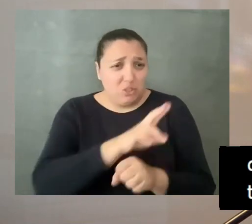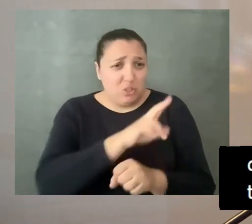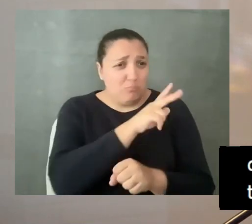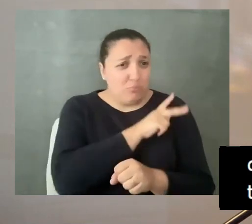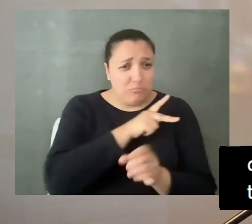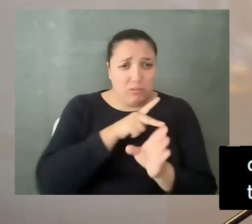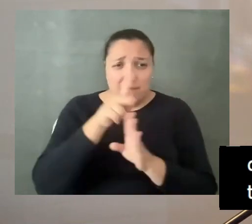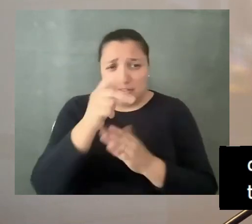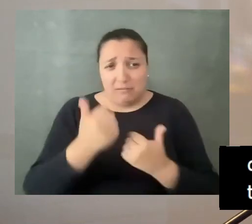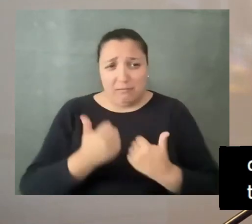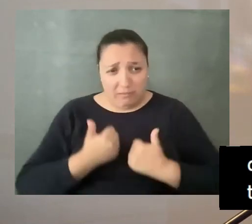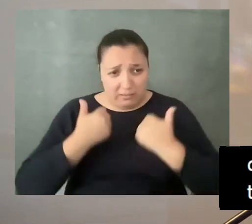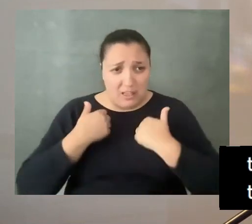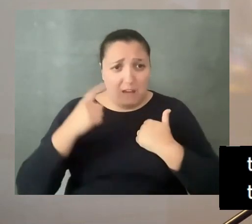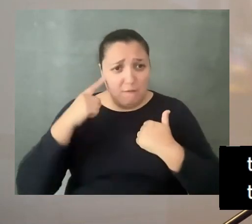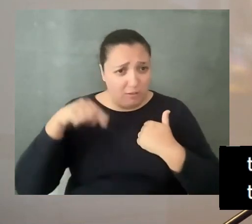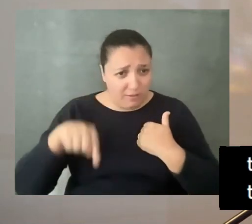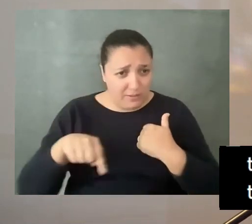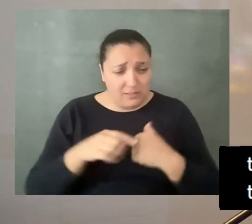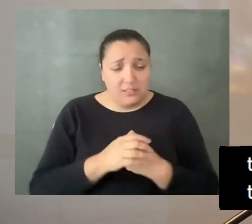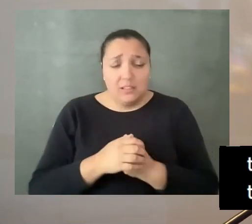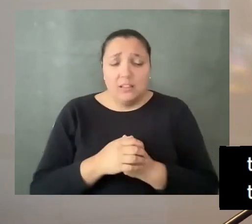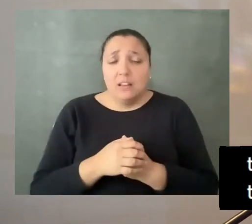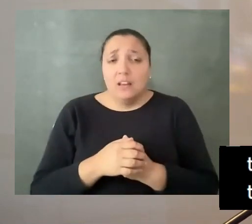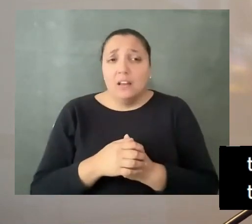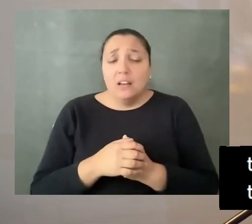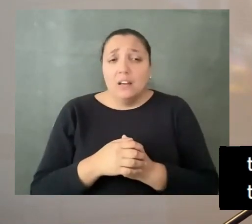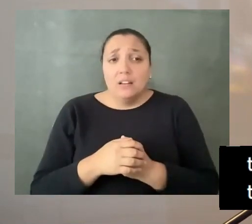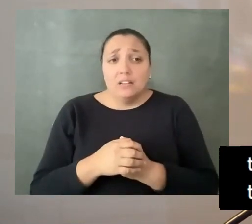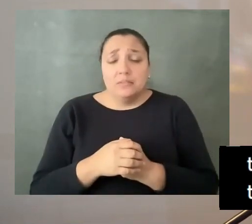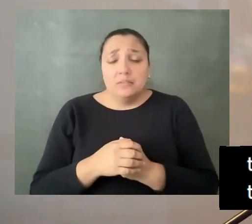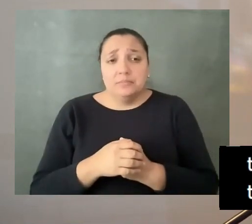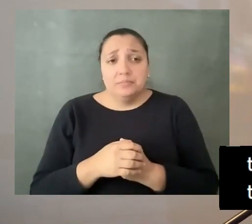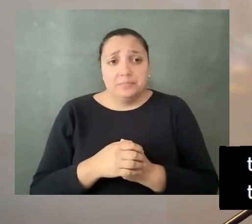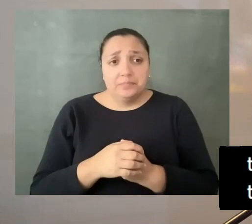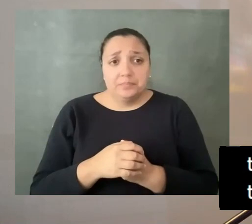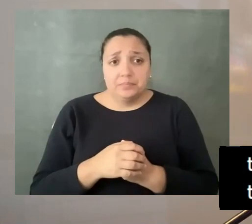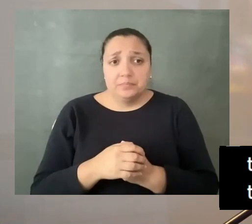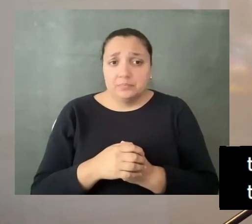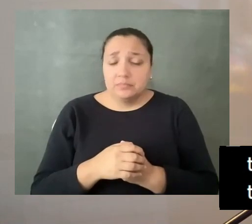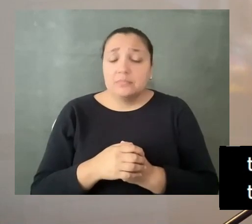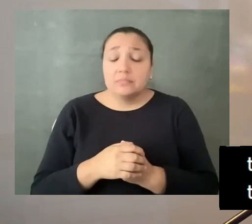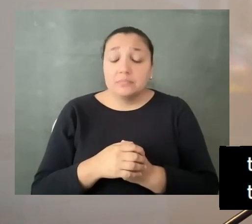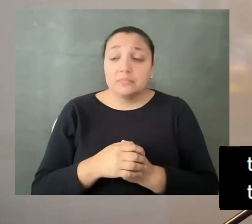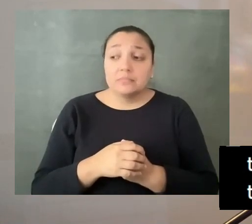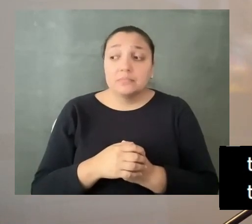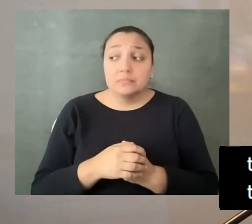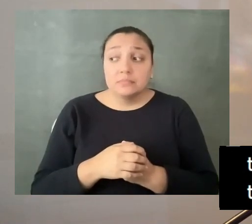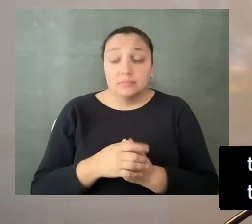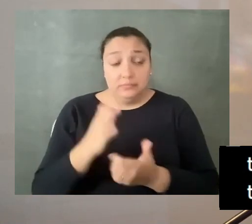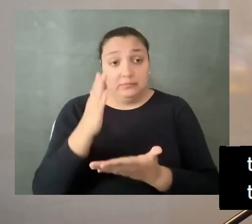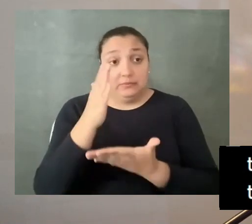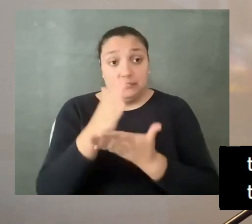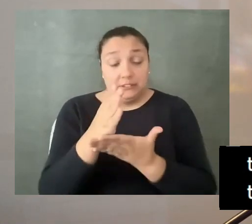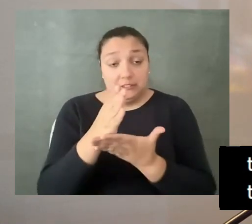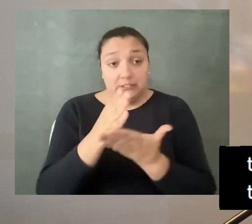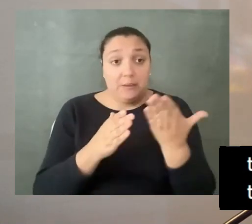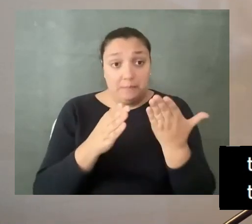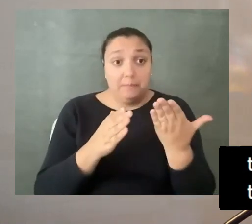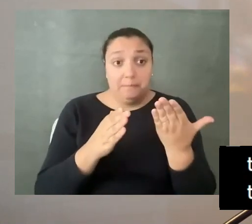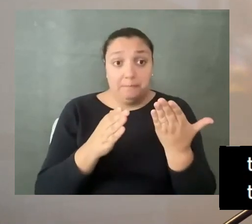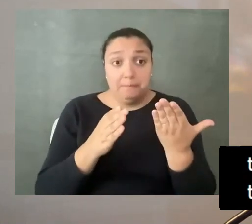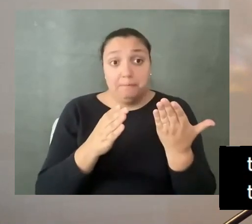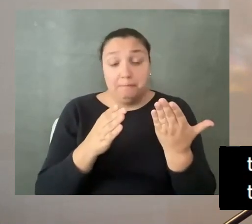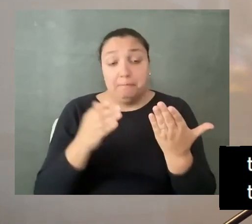I want to note some of our distinguished guests that are here with us or on their way for their public